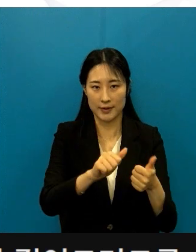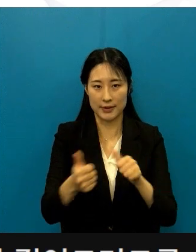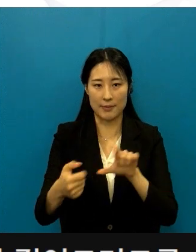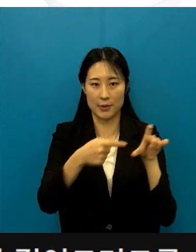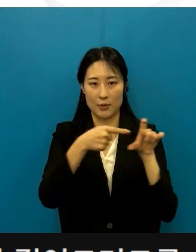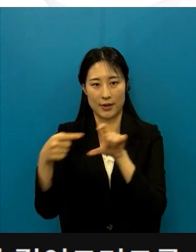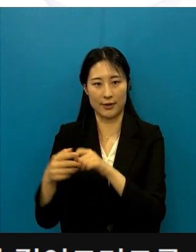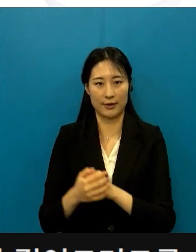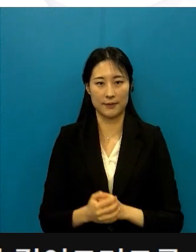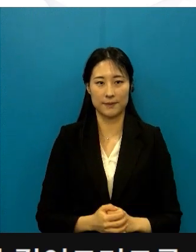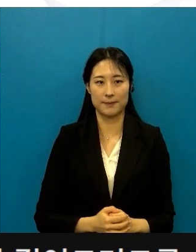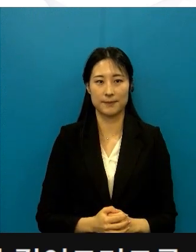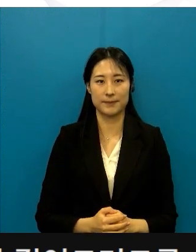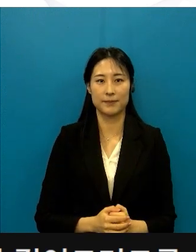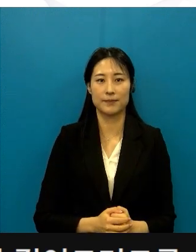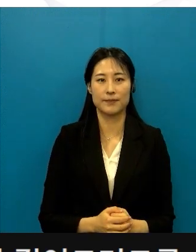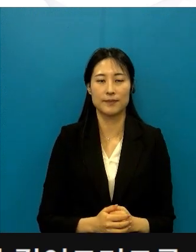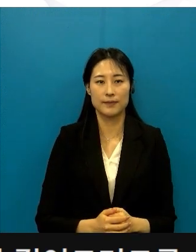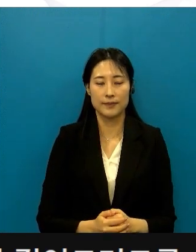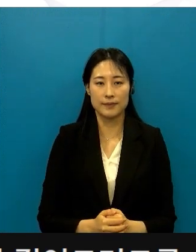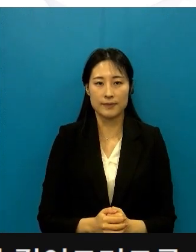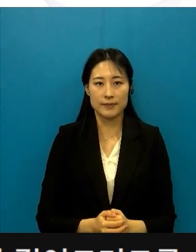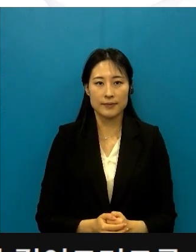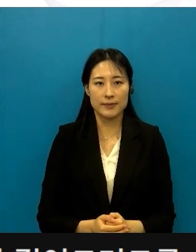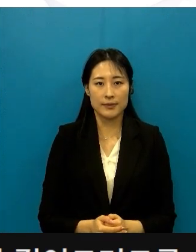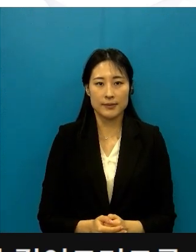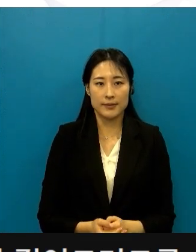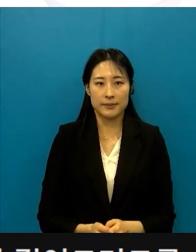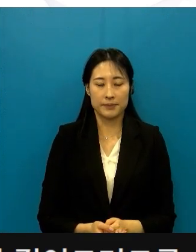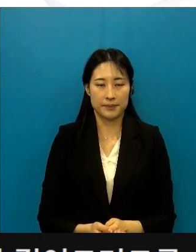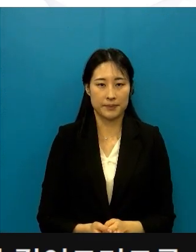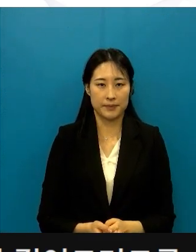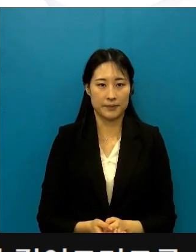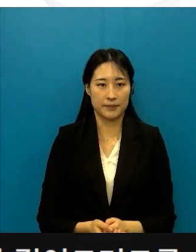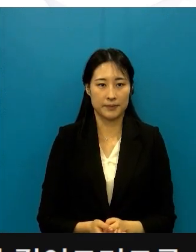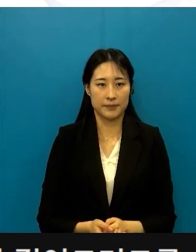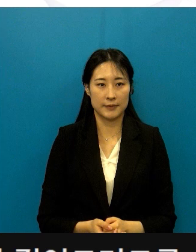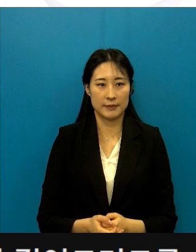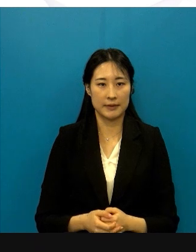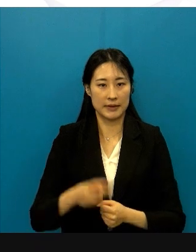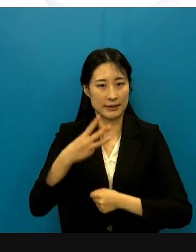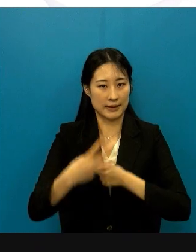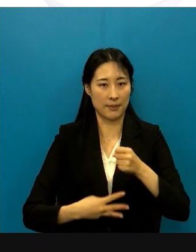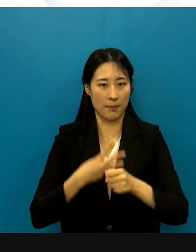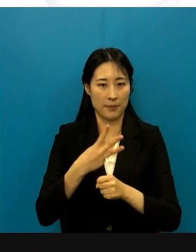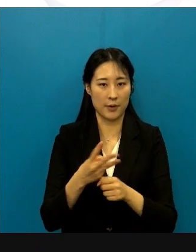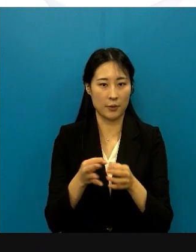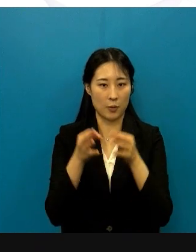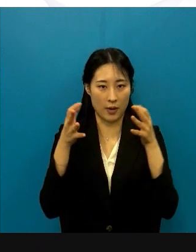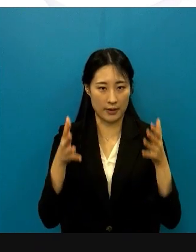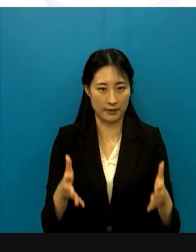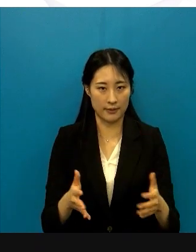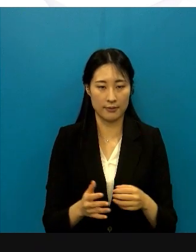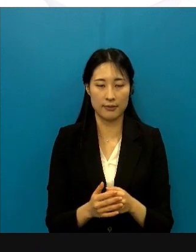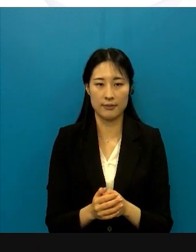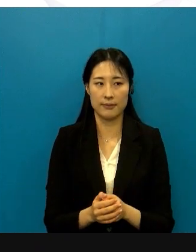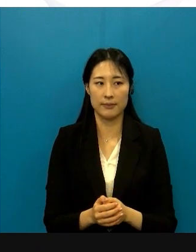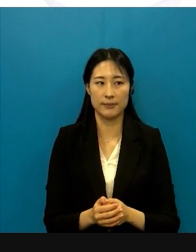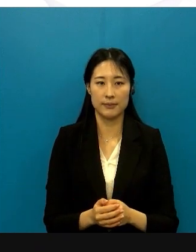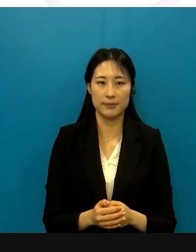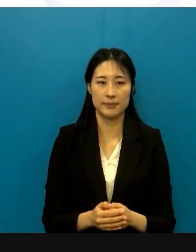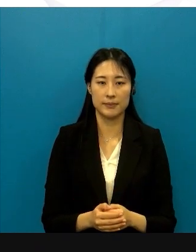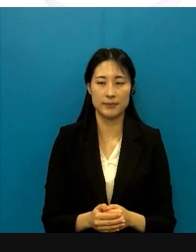telling us statistics for 3 different years. So they're a snapshot in time, 2001, 2011, and